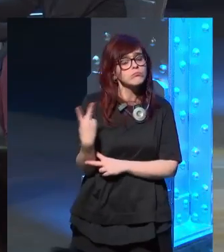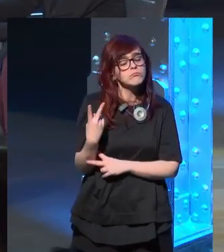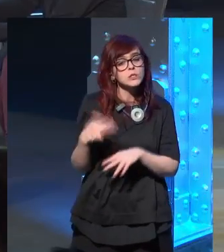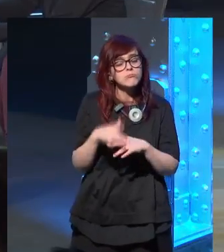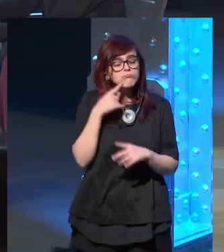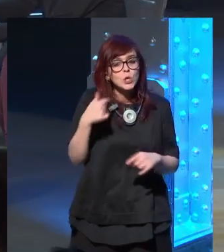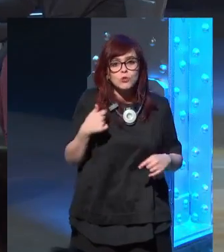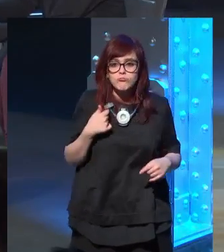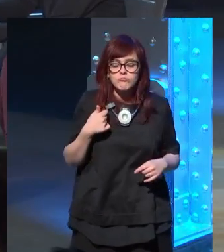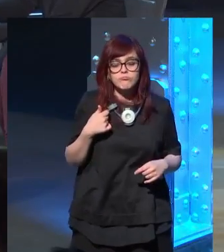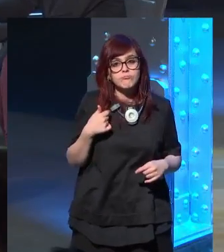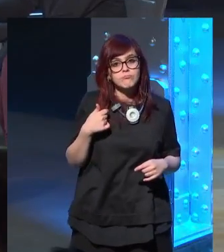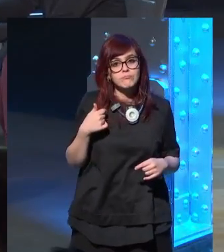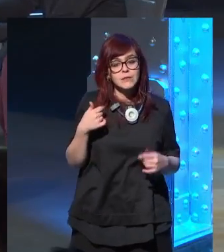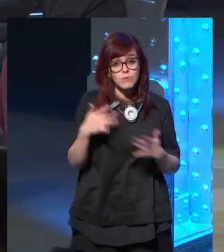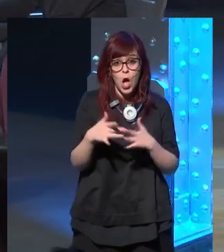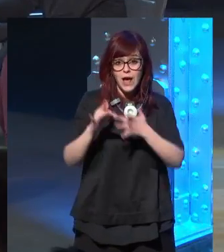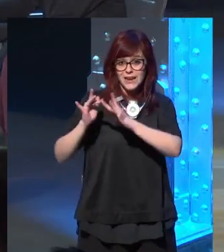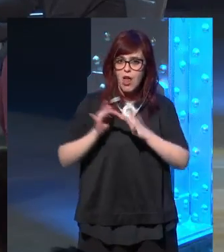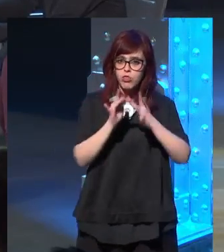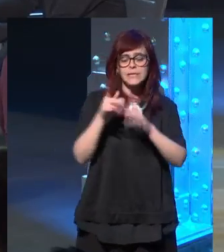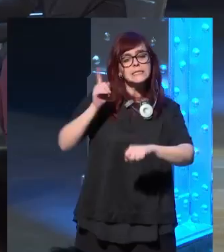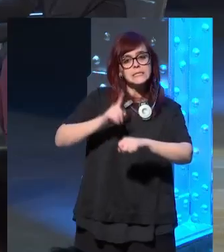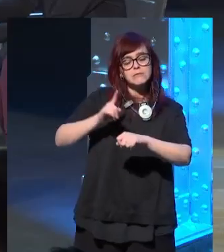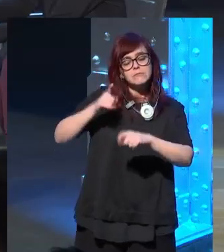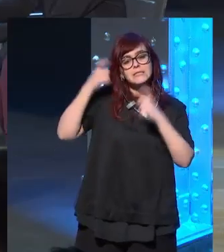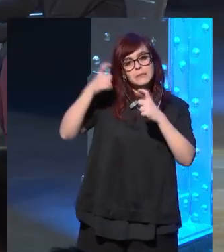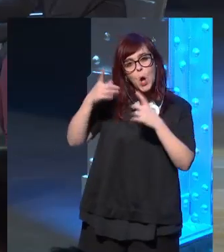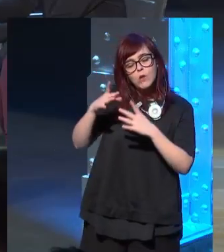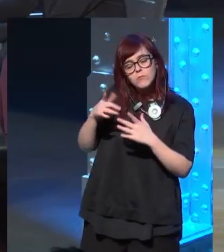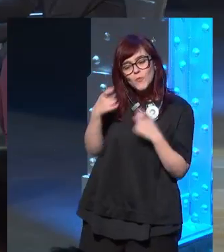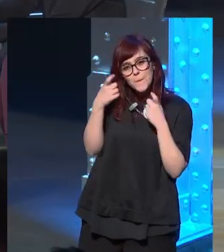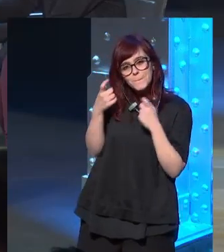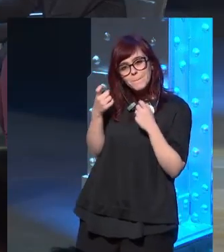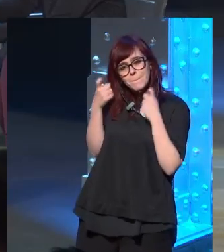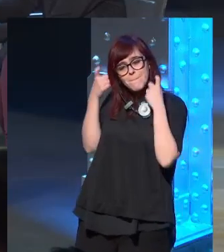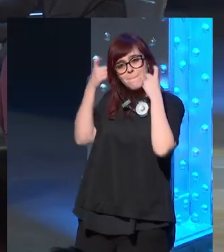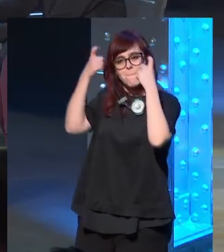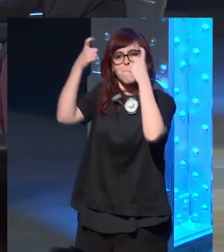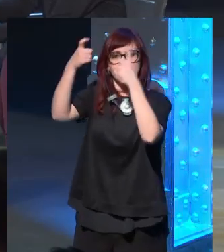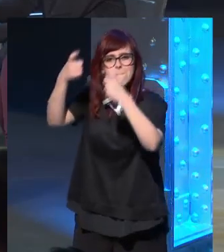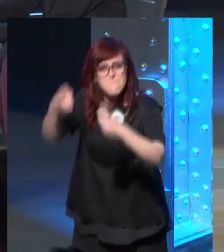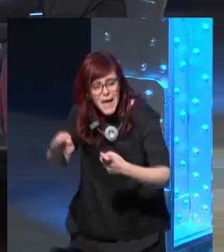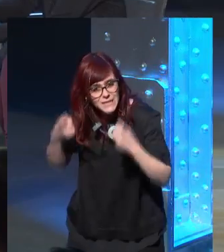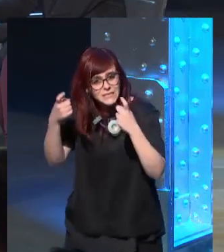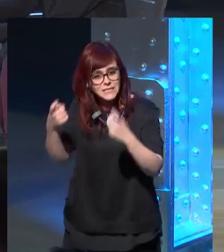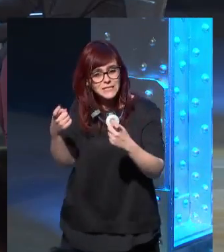more in my relationships and build up a stronger sort of friendship